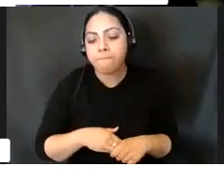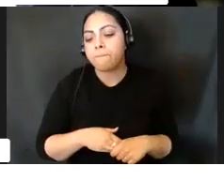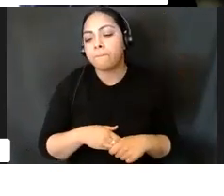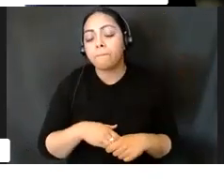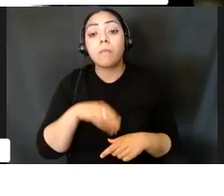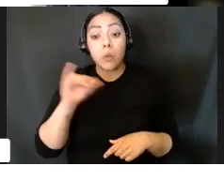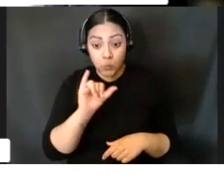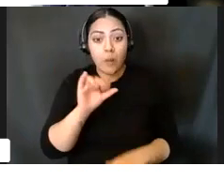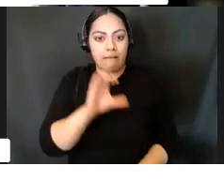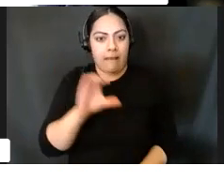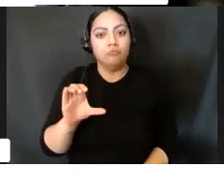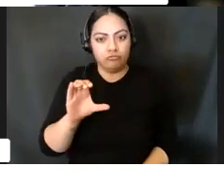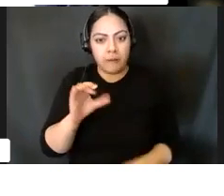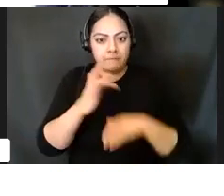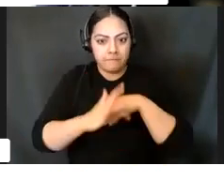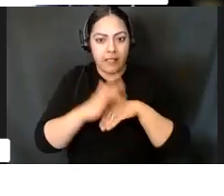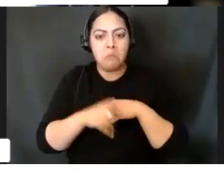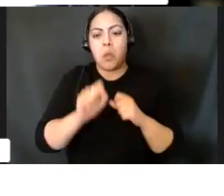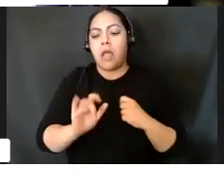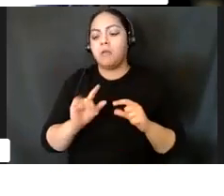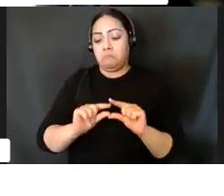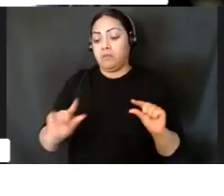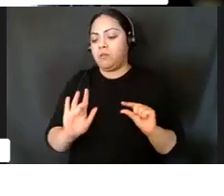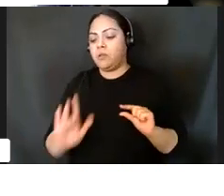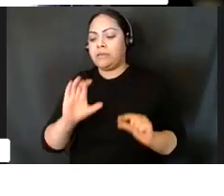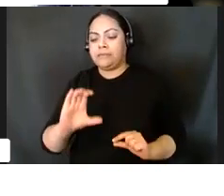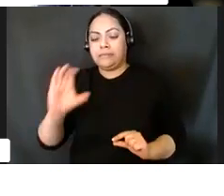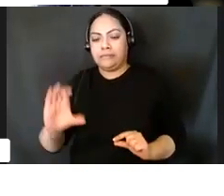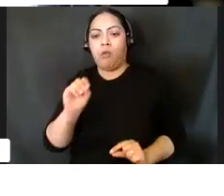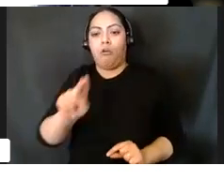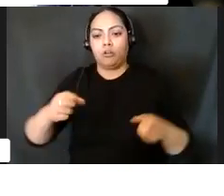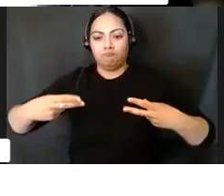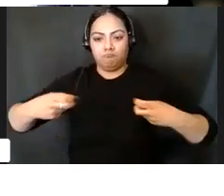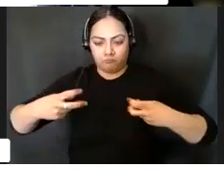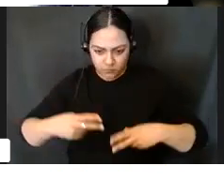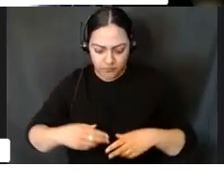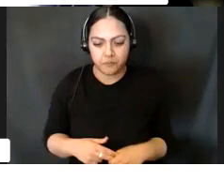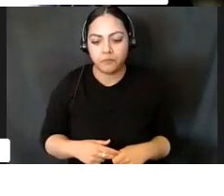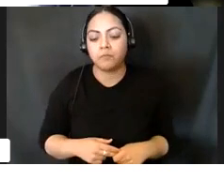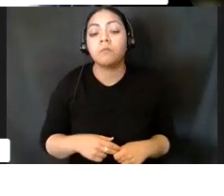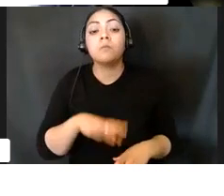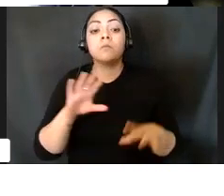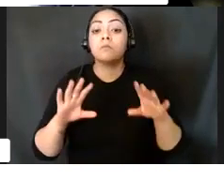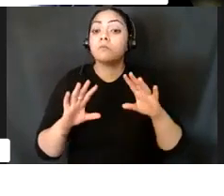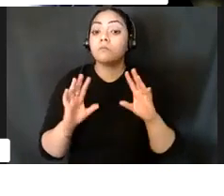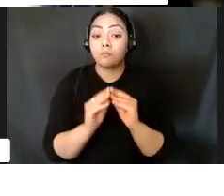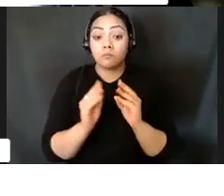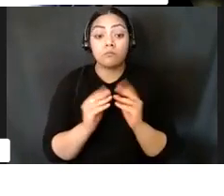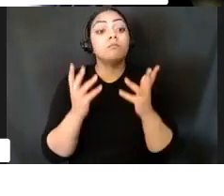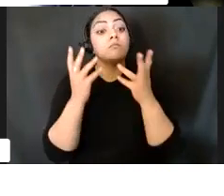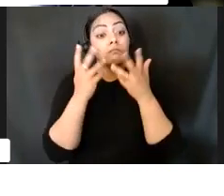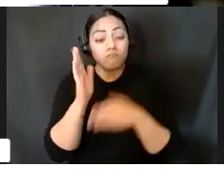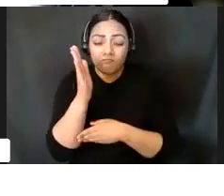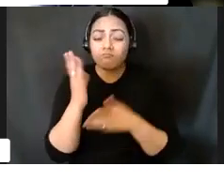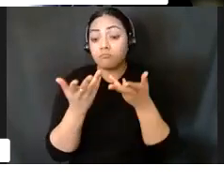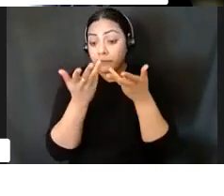need it. At the end of the session, we are going to share a link for a survey. So if you